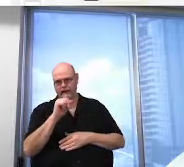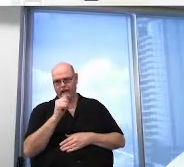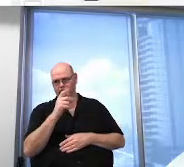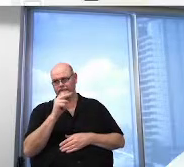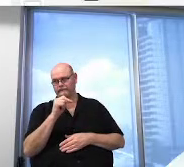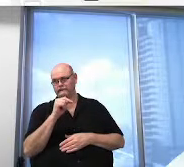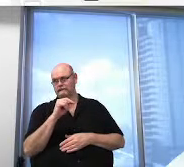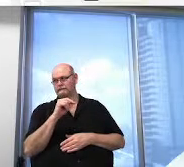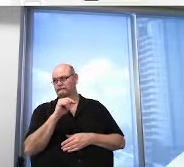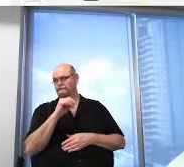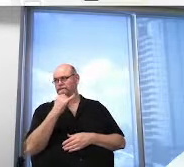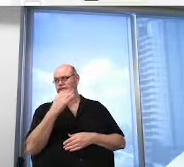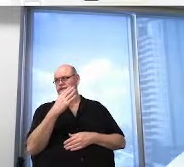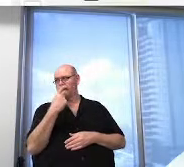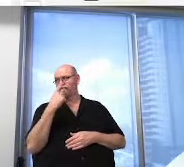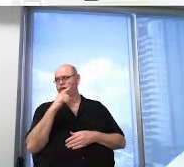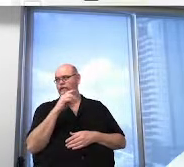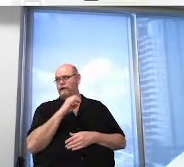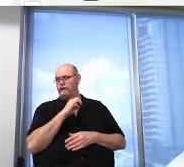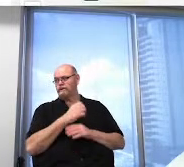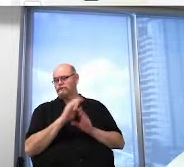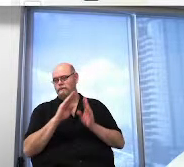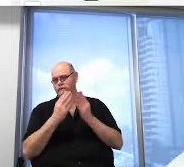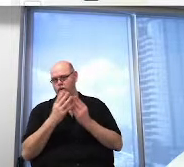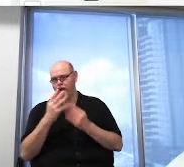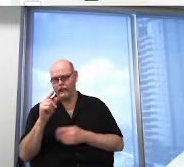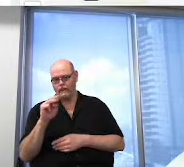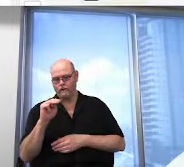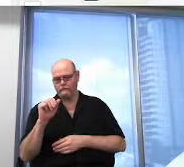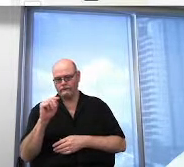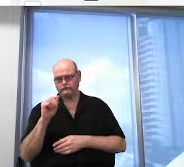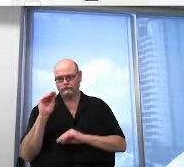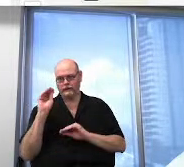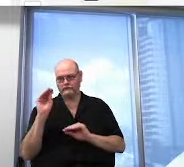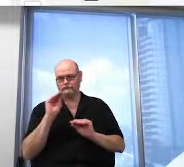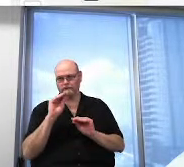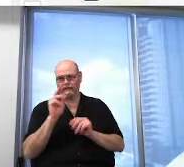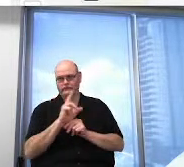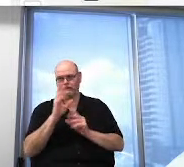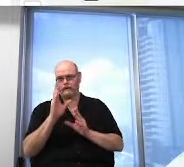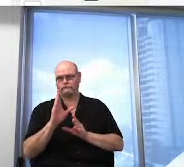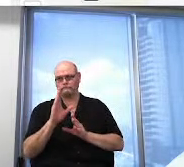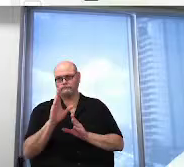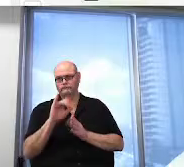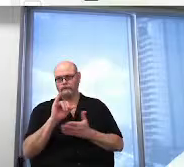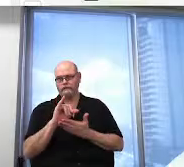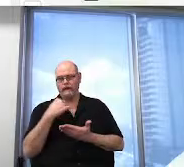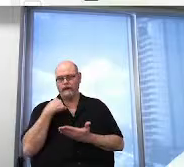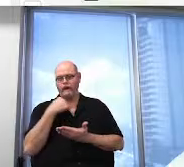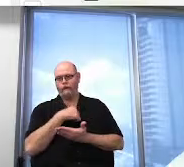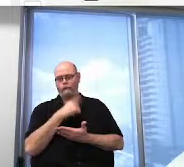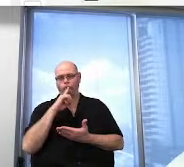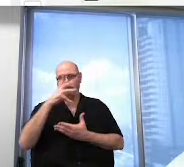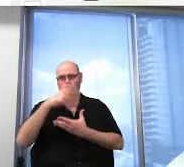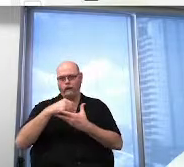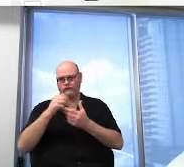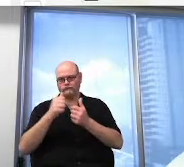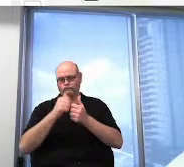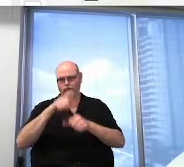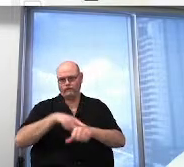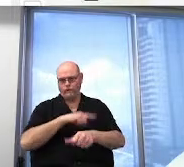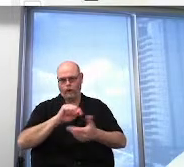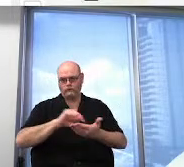will, in other words, it's the job of the Energy Bureau and Luma to educate the customers that we are engaged